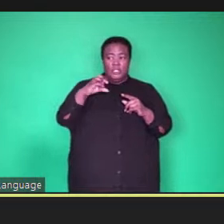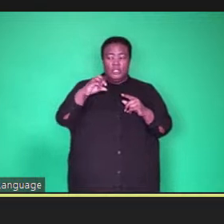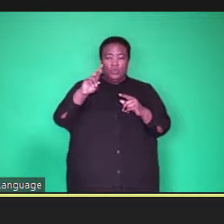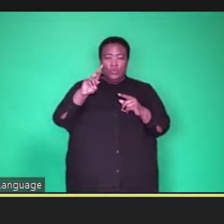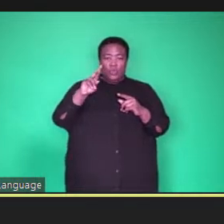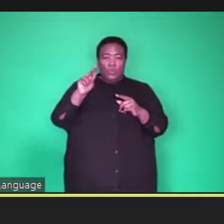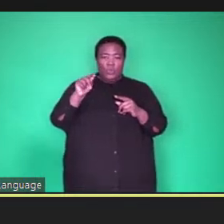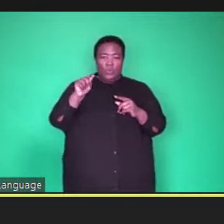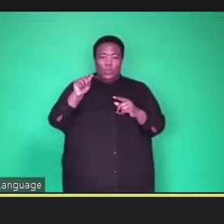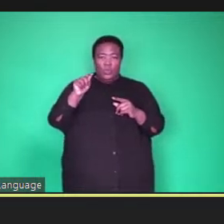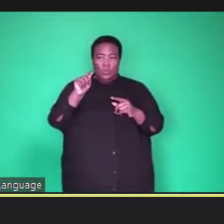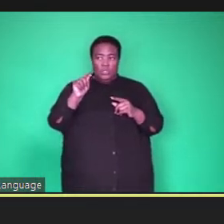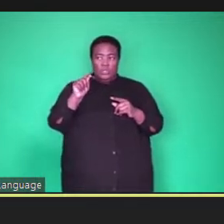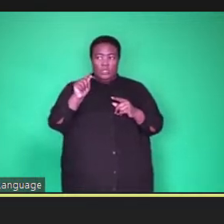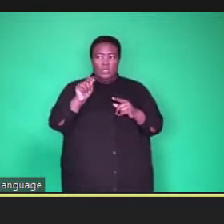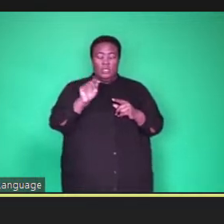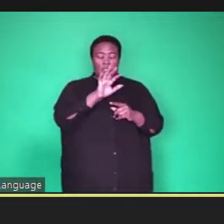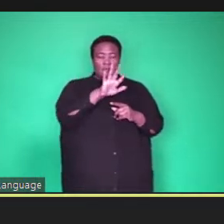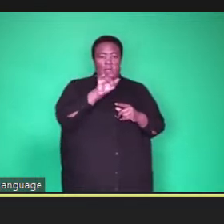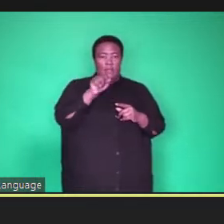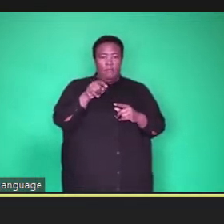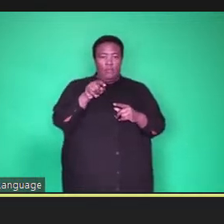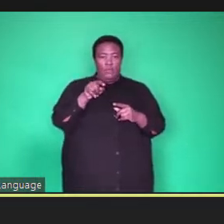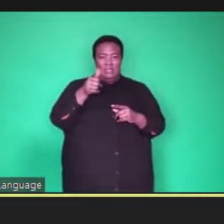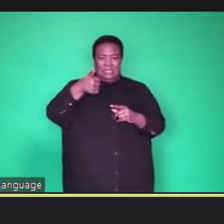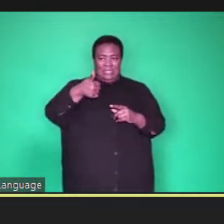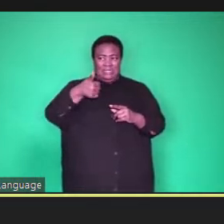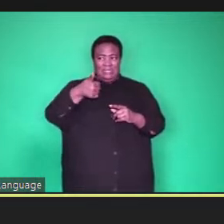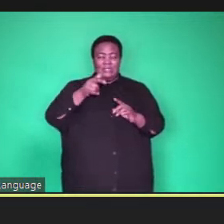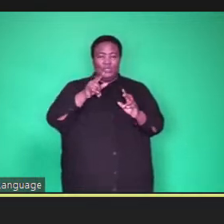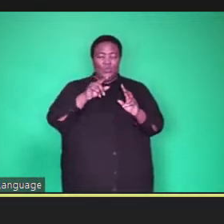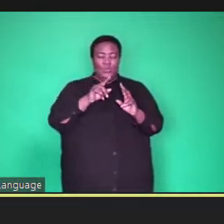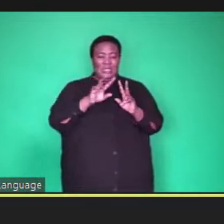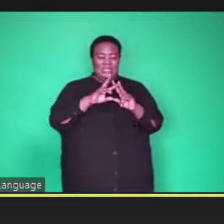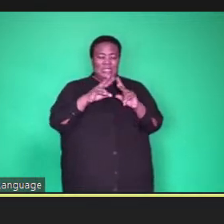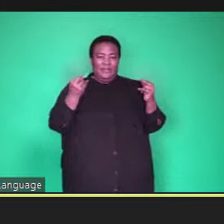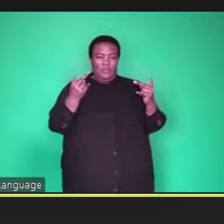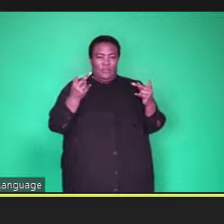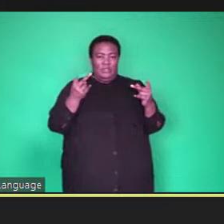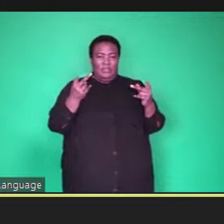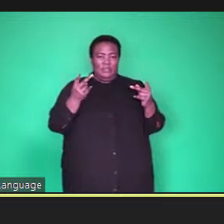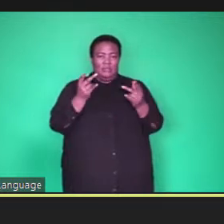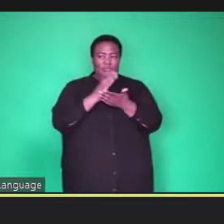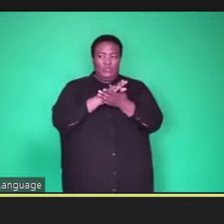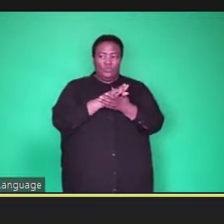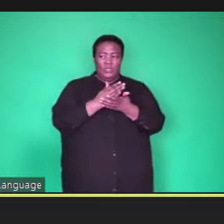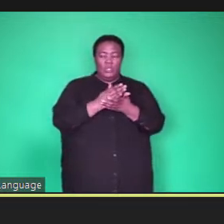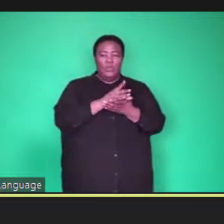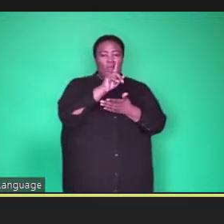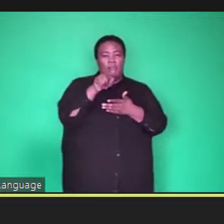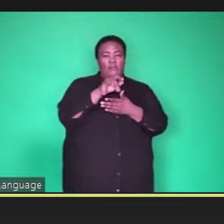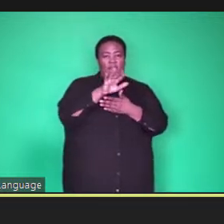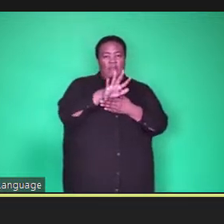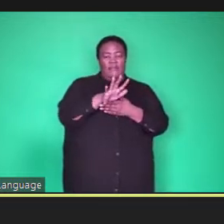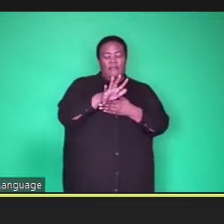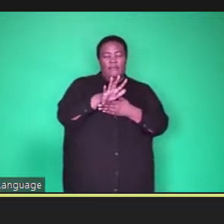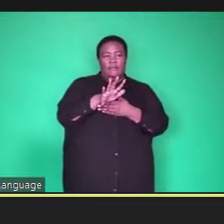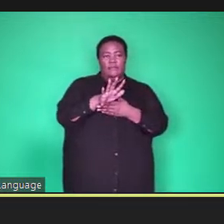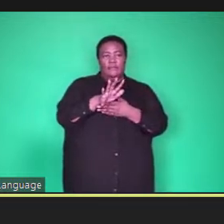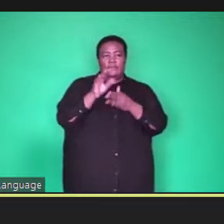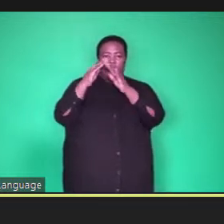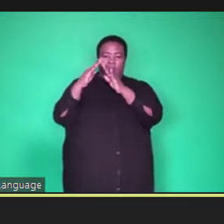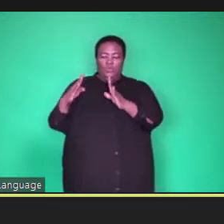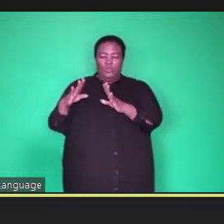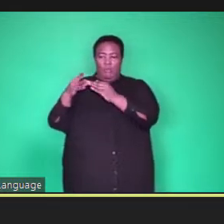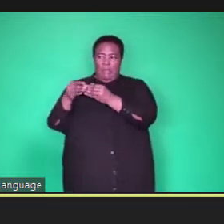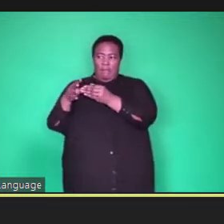5.6. So the difference between the de jure and the de facto, 1.5 household member. Now these are averages. These go